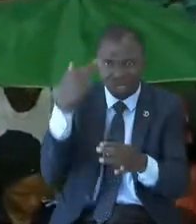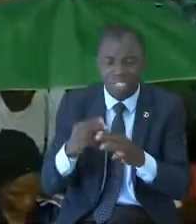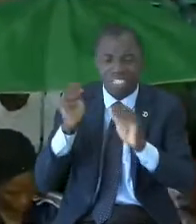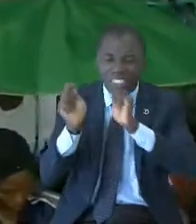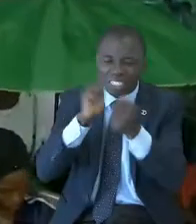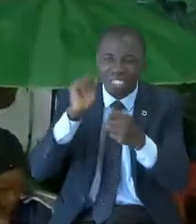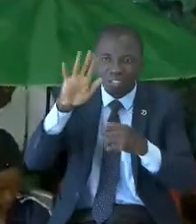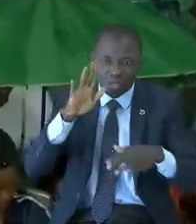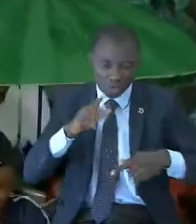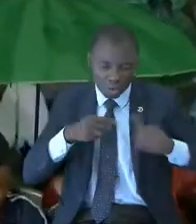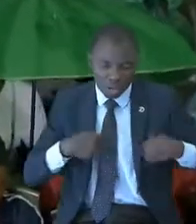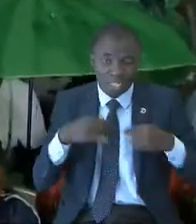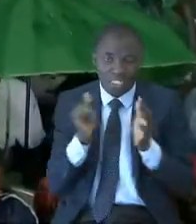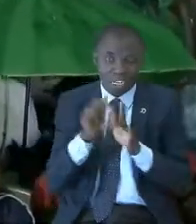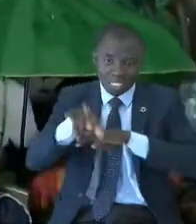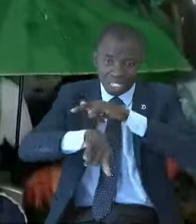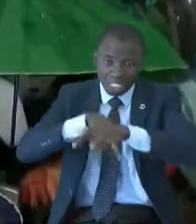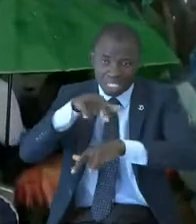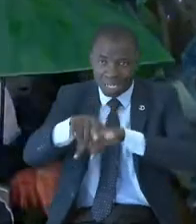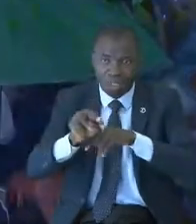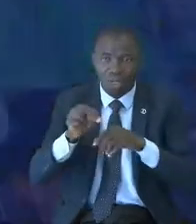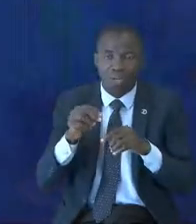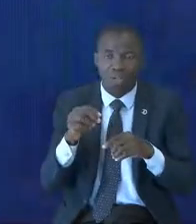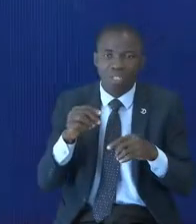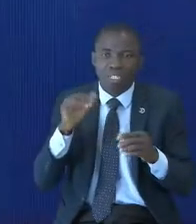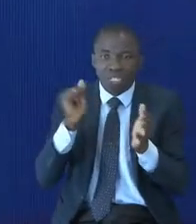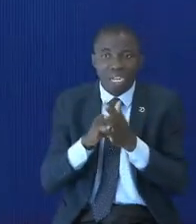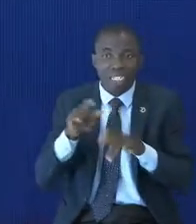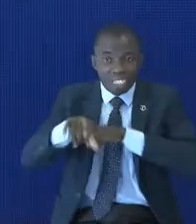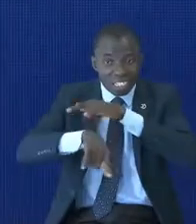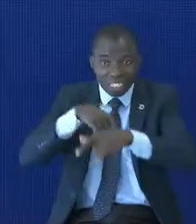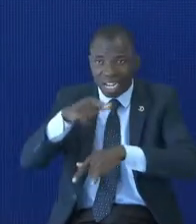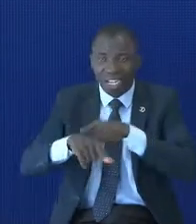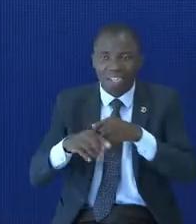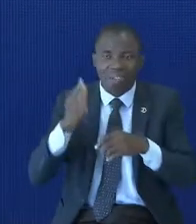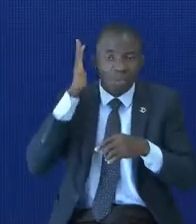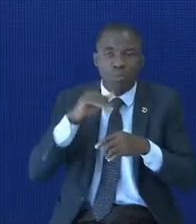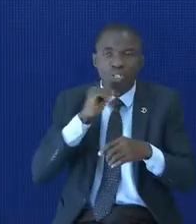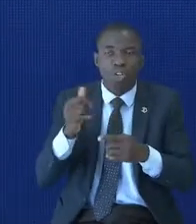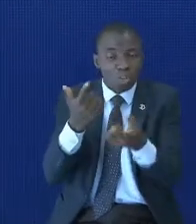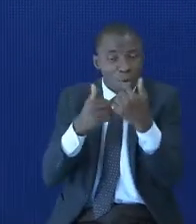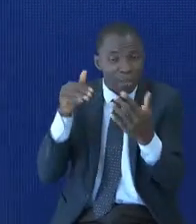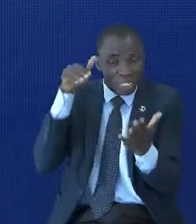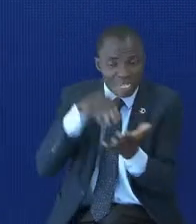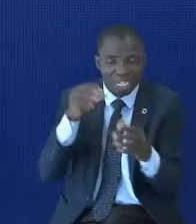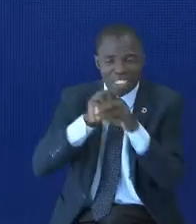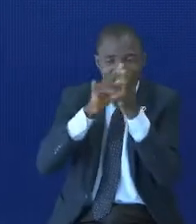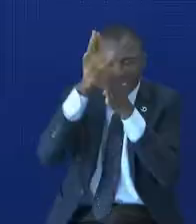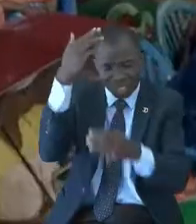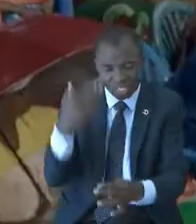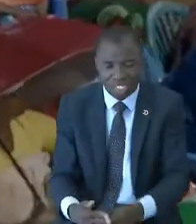heart. That deception, guile, will not come again in